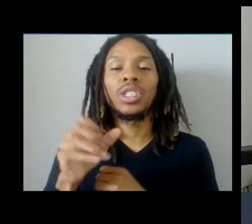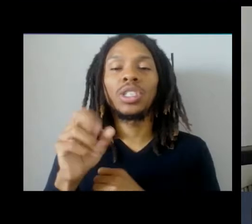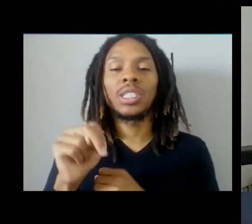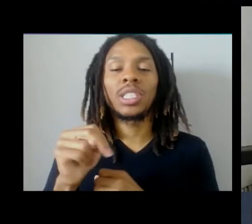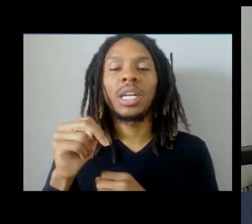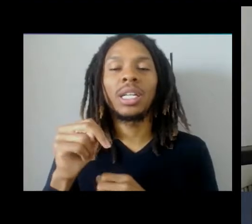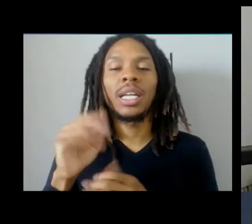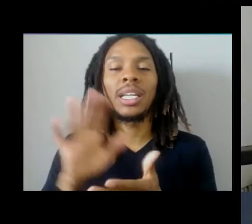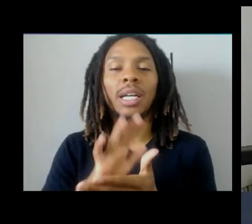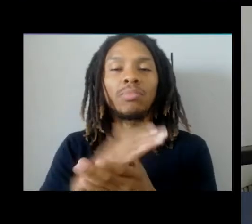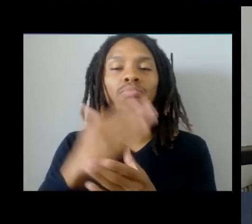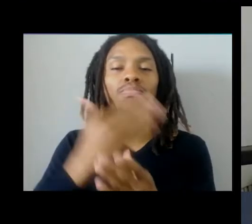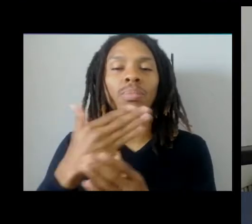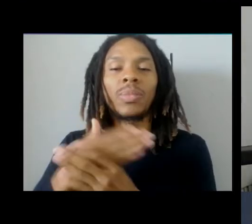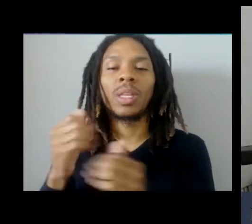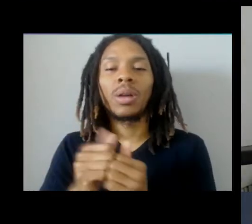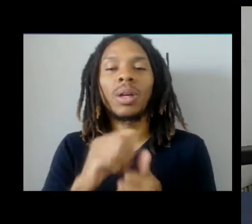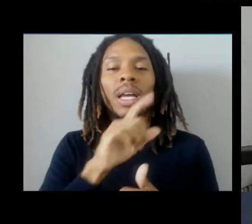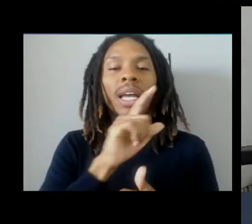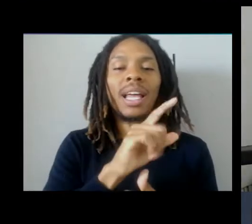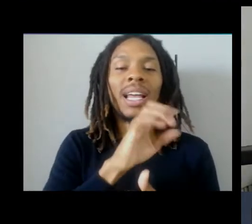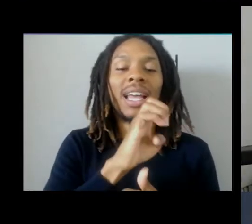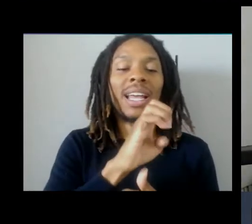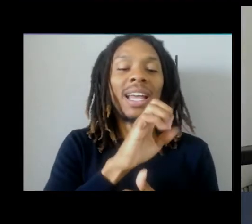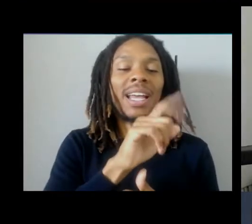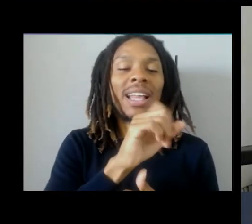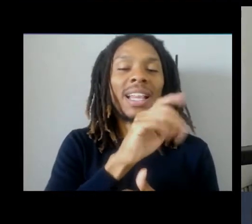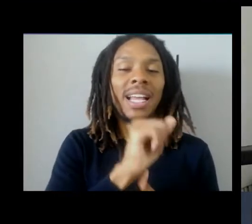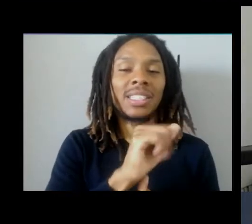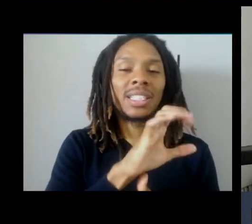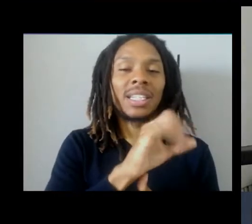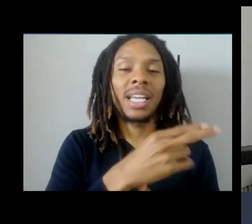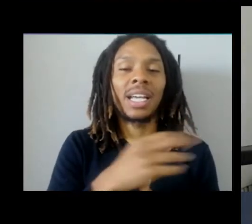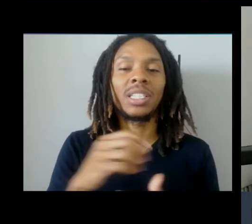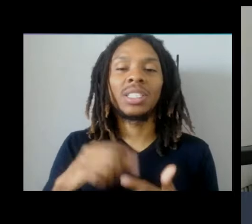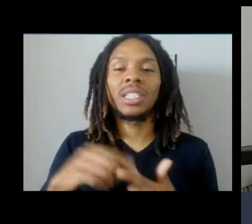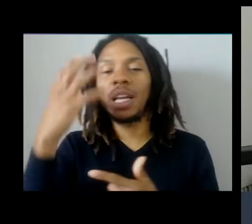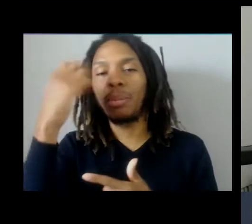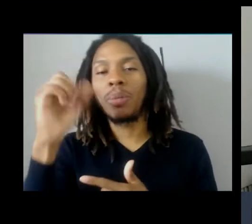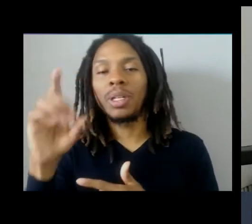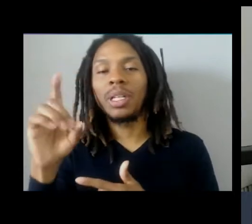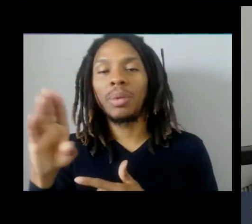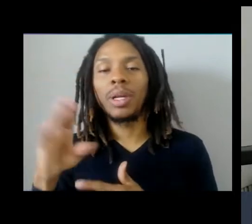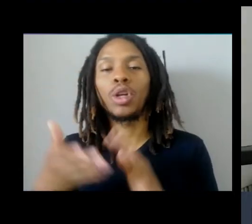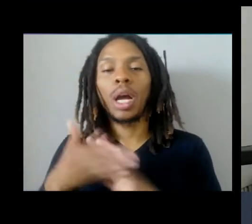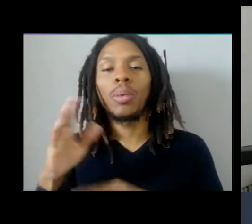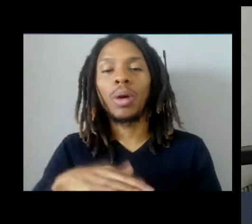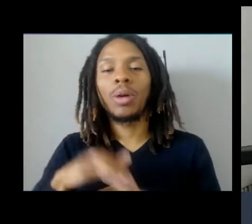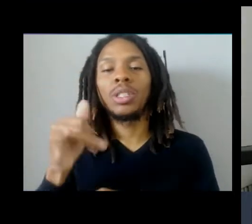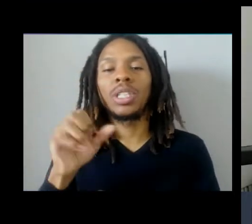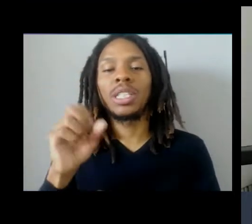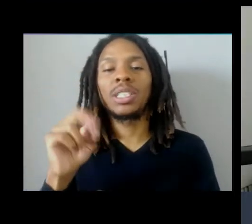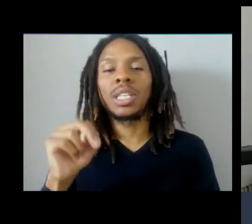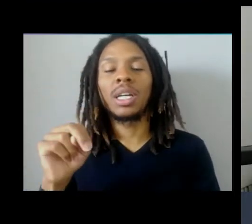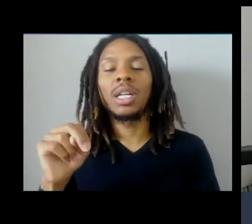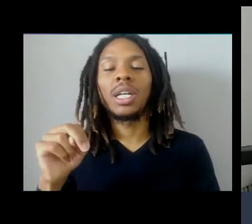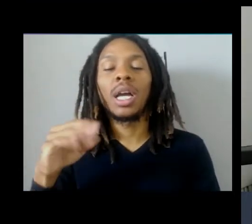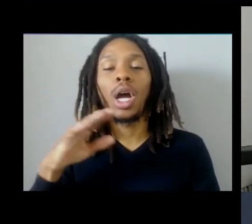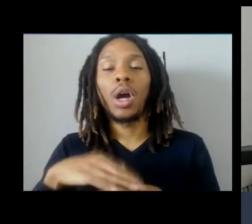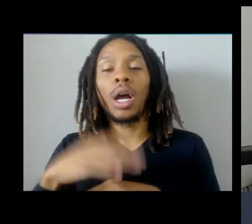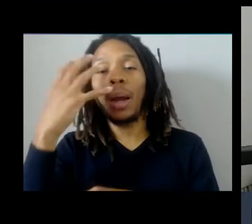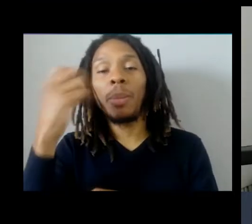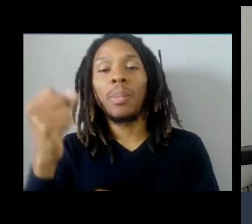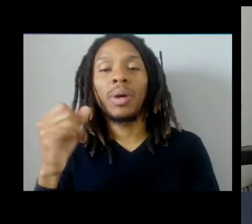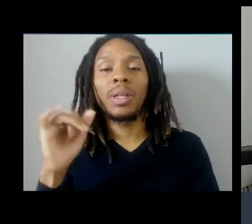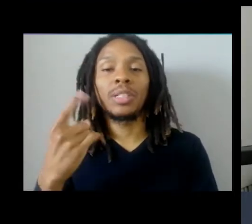with both ElastiCache for Redis and MemoryDB for Redis, and operate on JSON documents in memory. So that's exciting